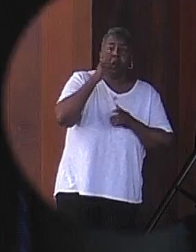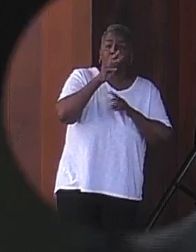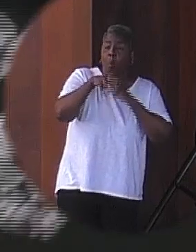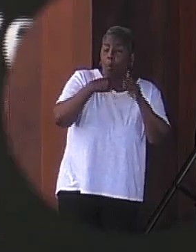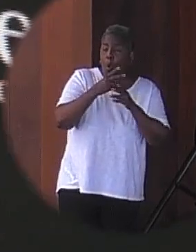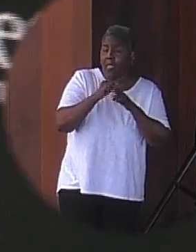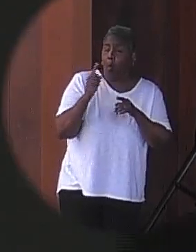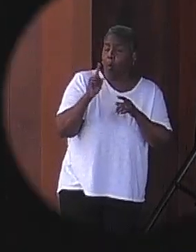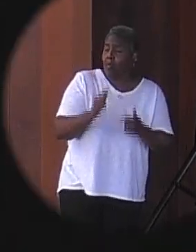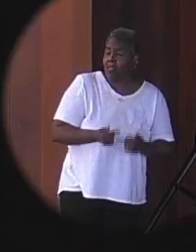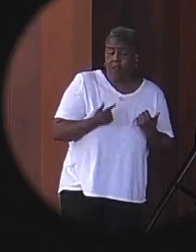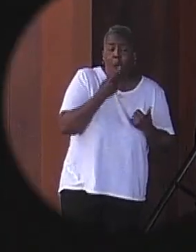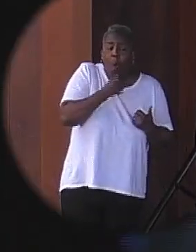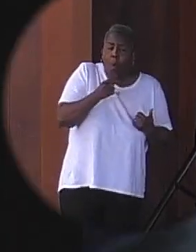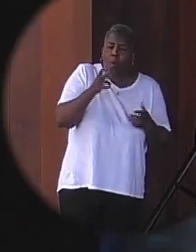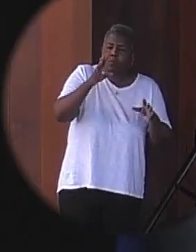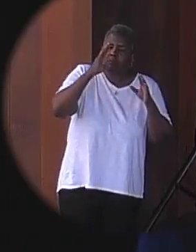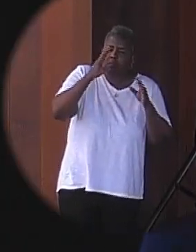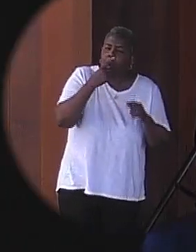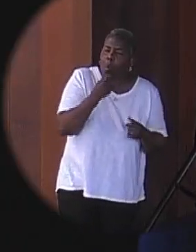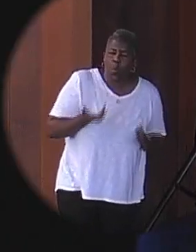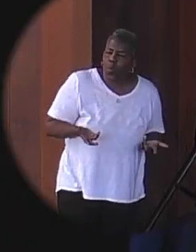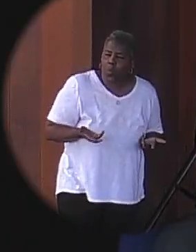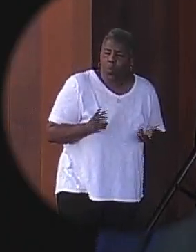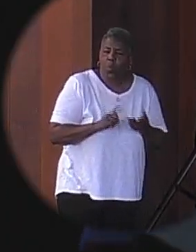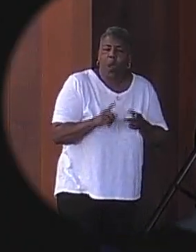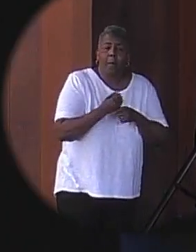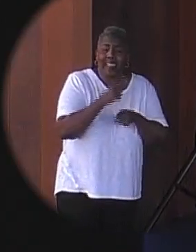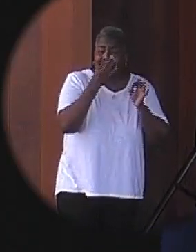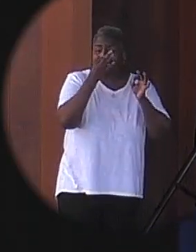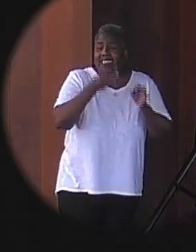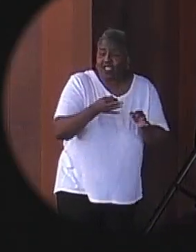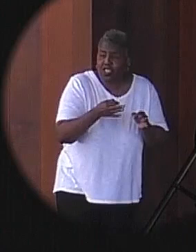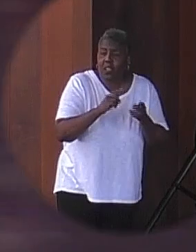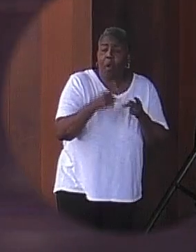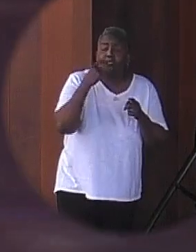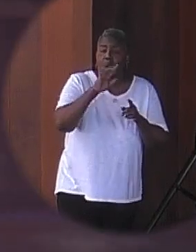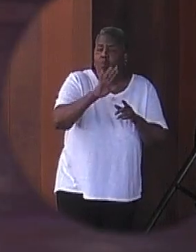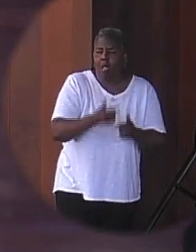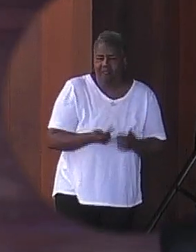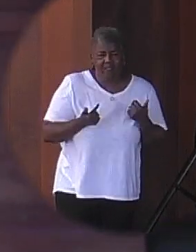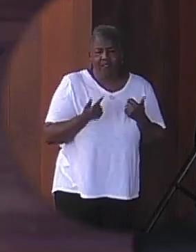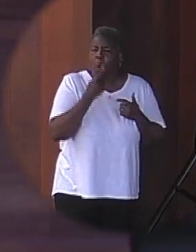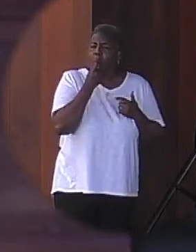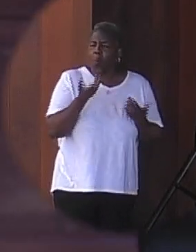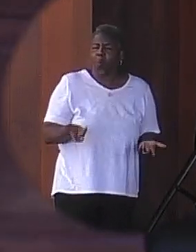world in which we live. Who do you listen to make decisions for your life?